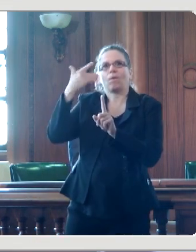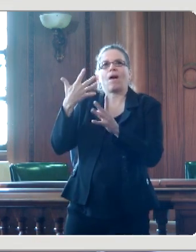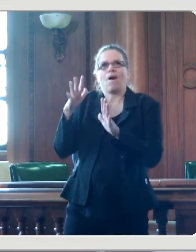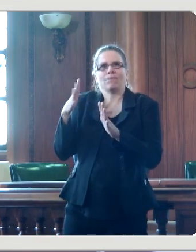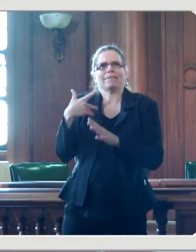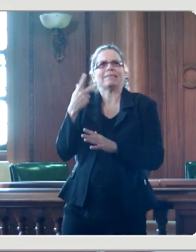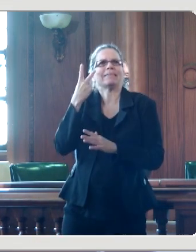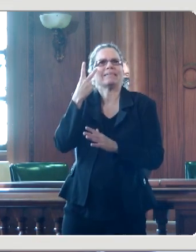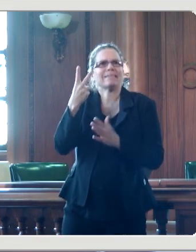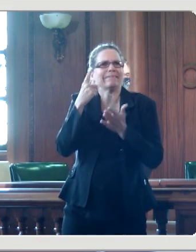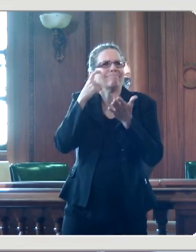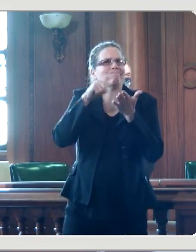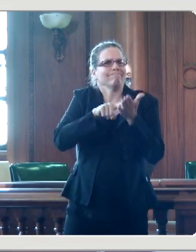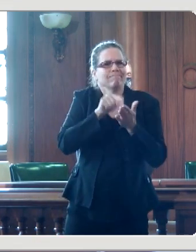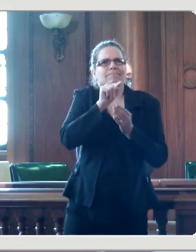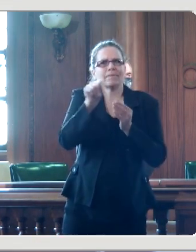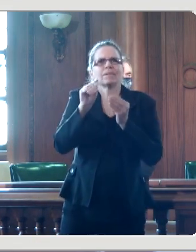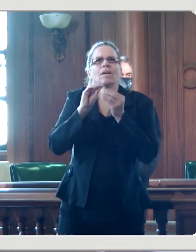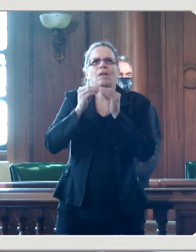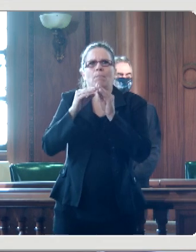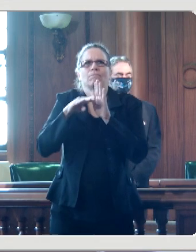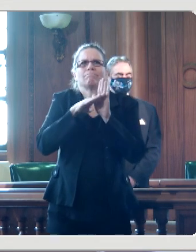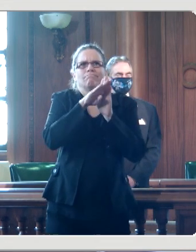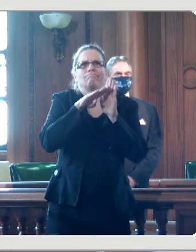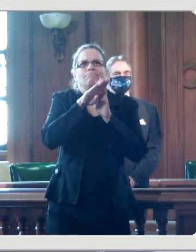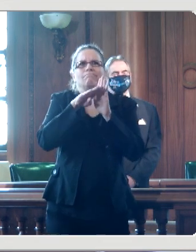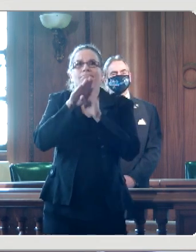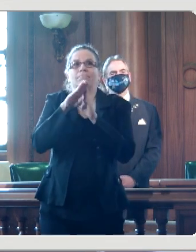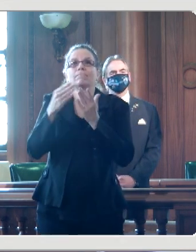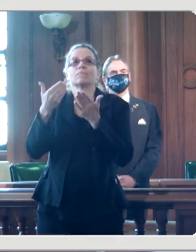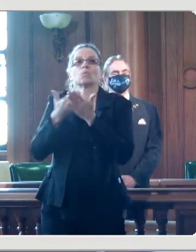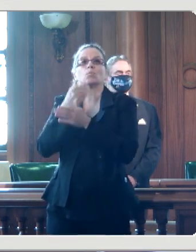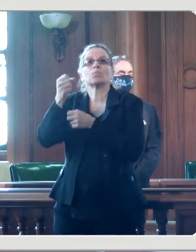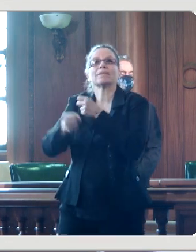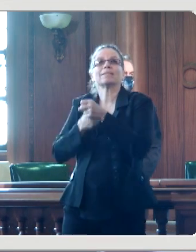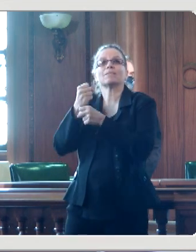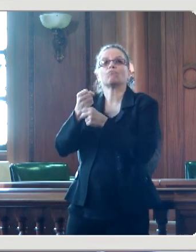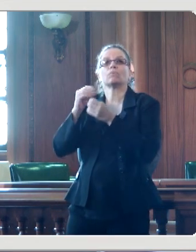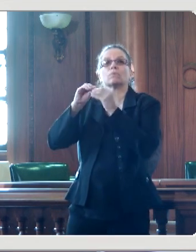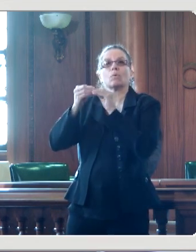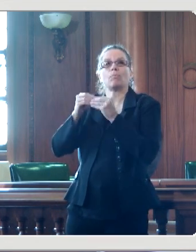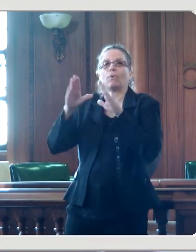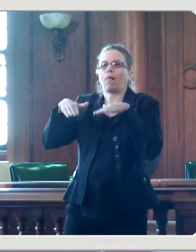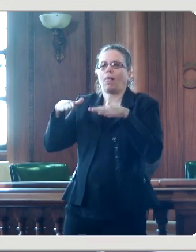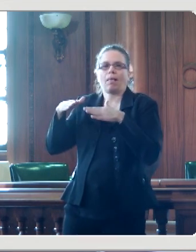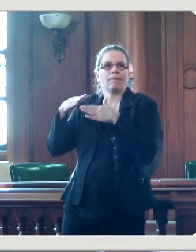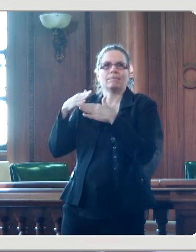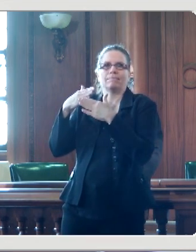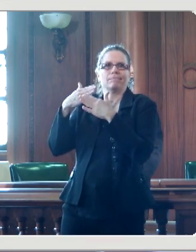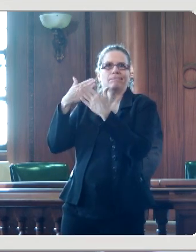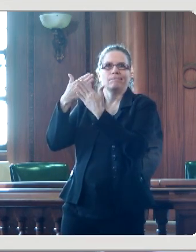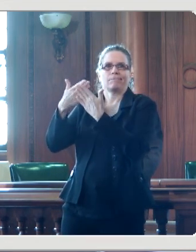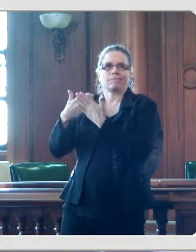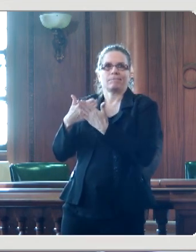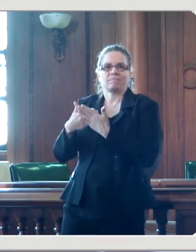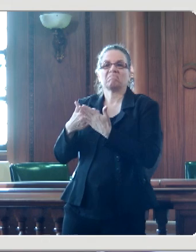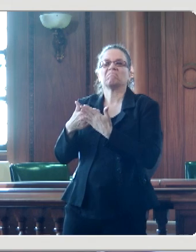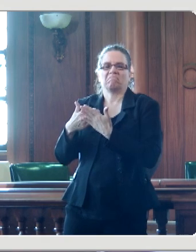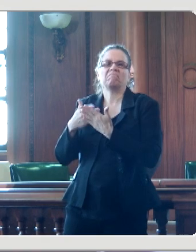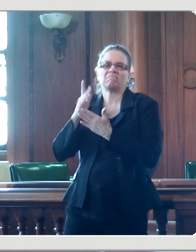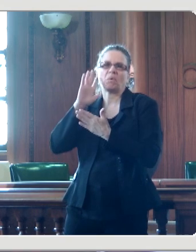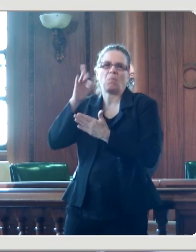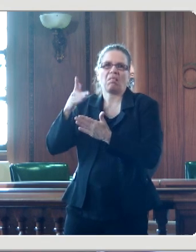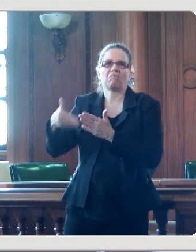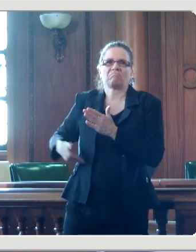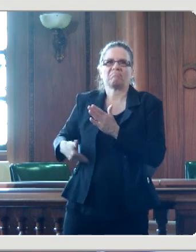also New Year's will probably also give us more positive cases, unfortunately. So we don't have a